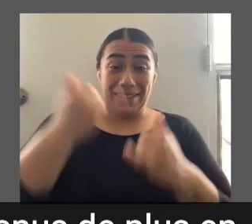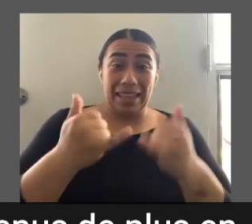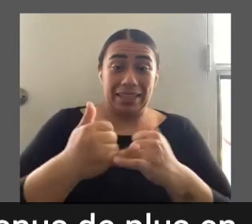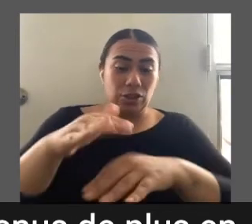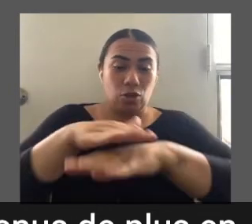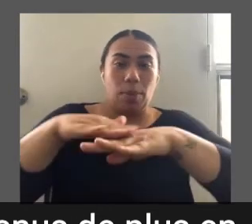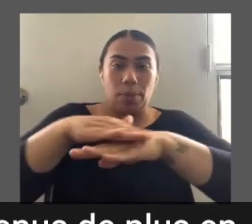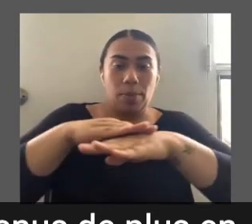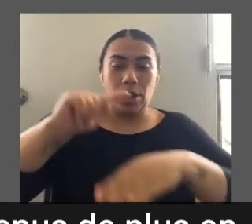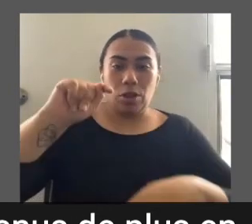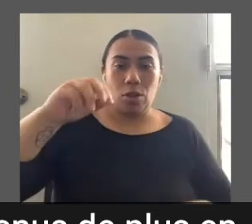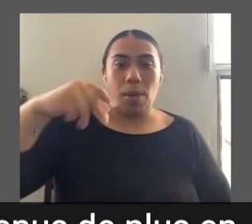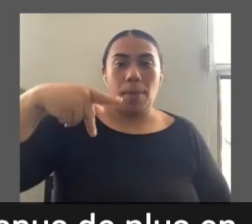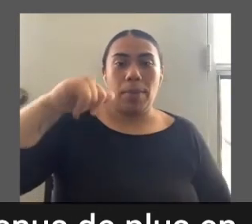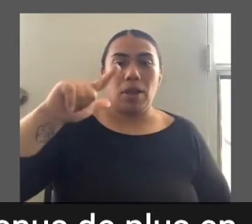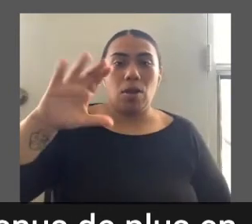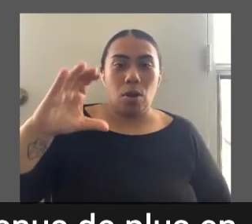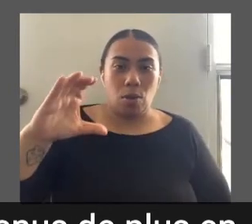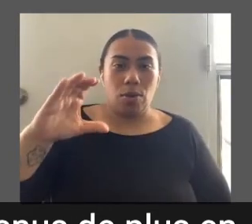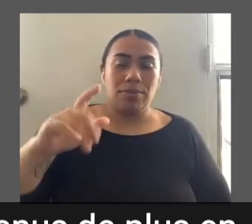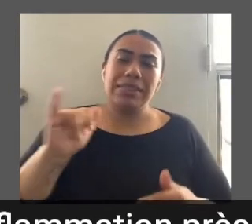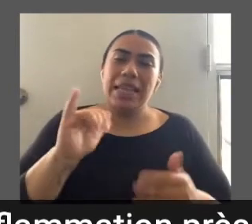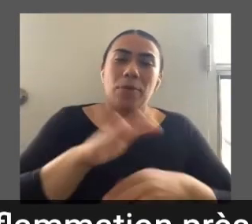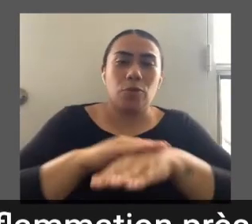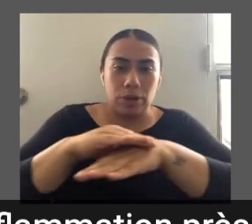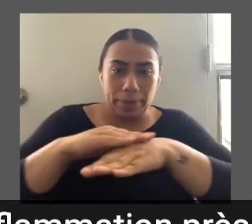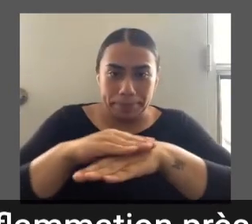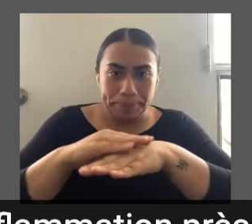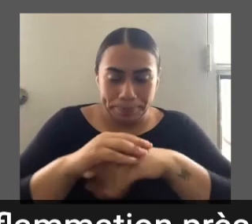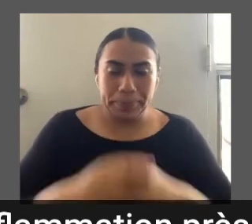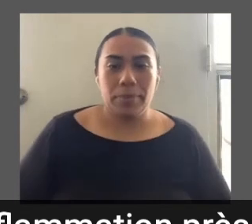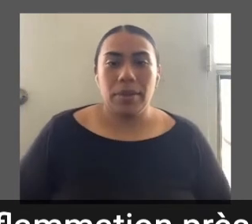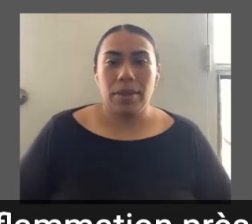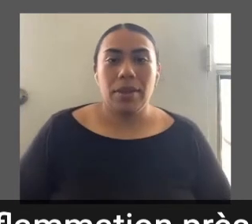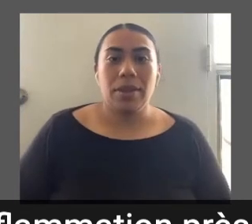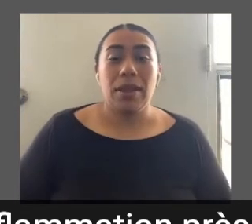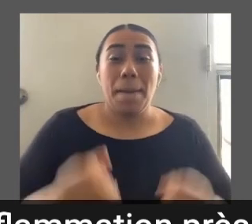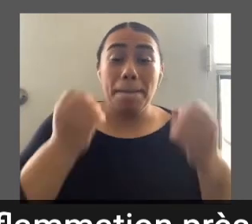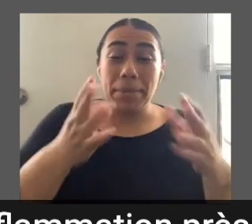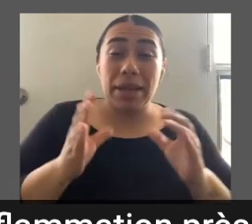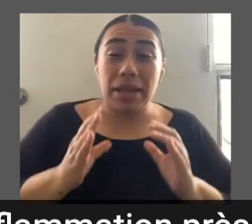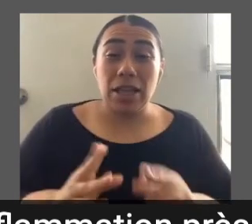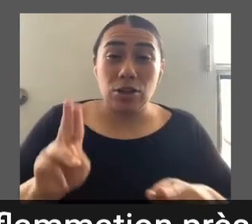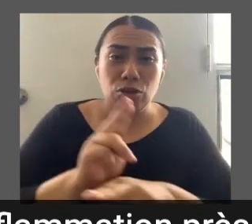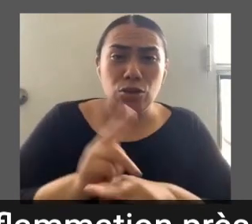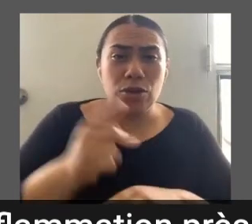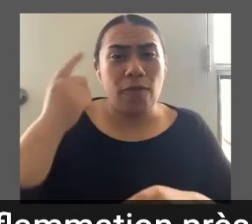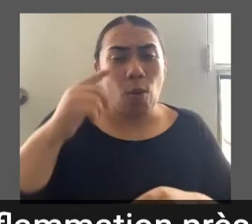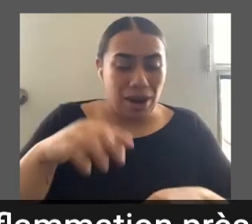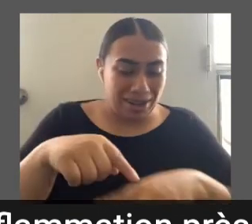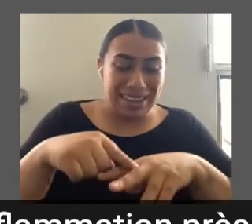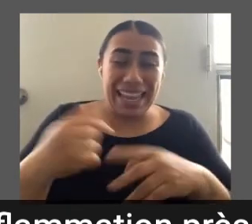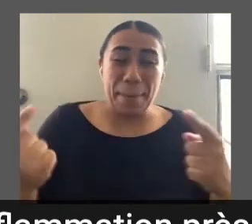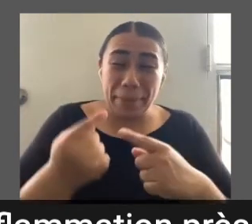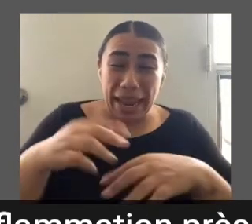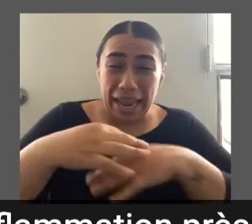Topicals or infused creams have grown in popularity among patients with skin-related issues and those with inflammation close to the skin, such